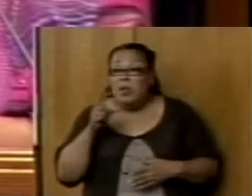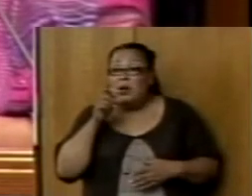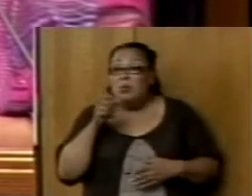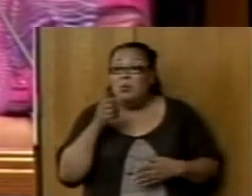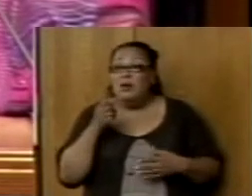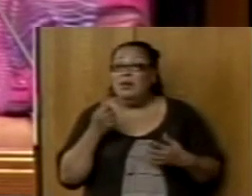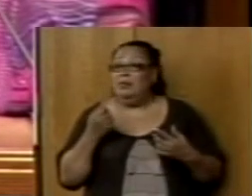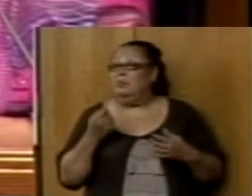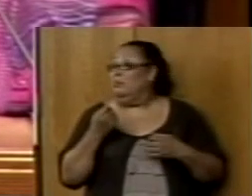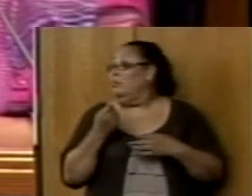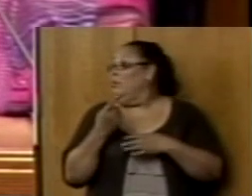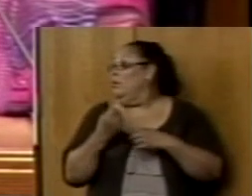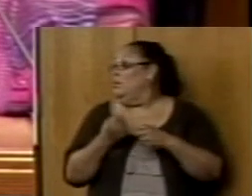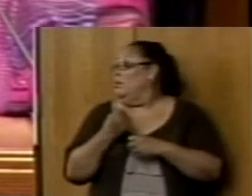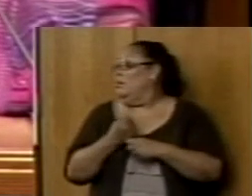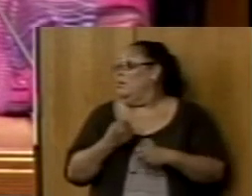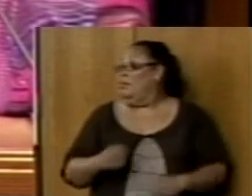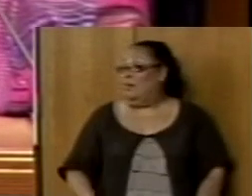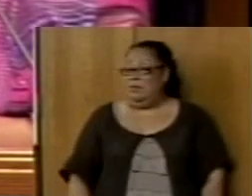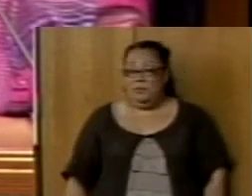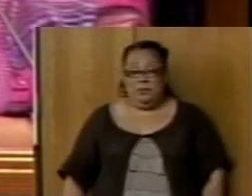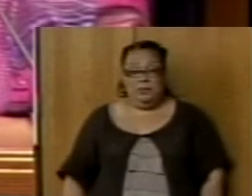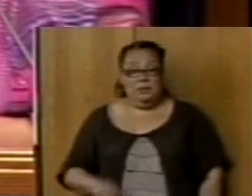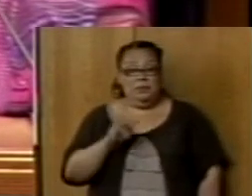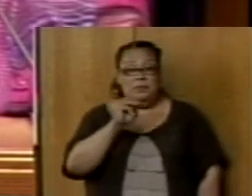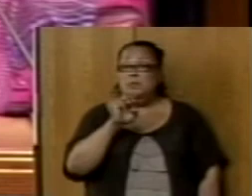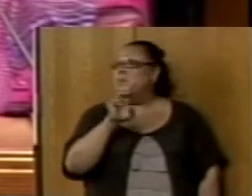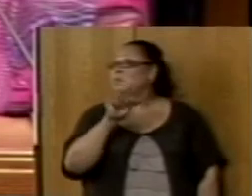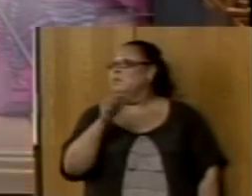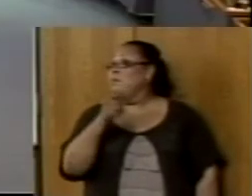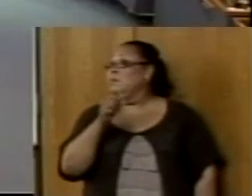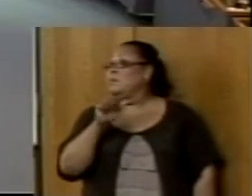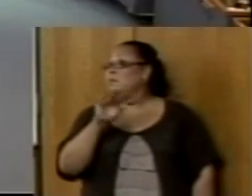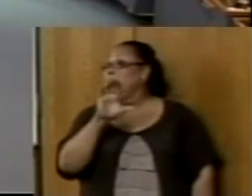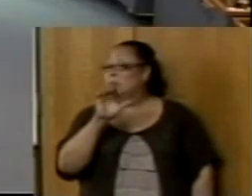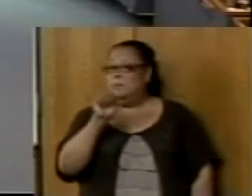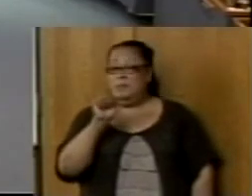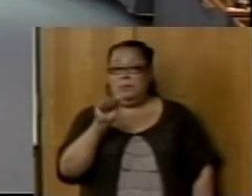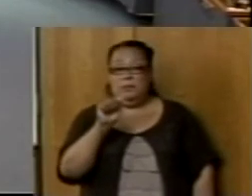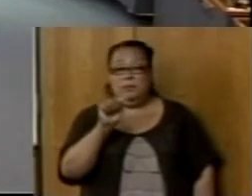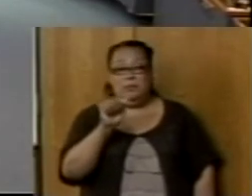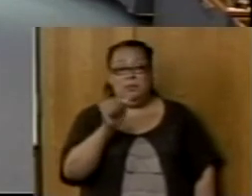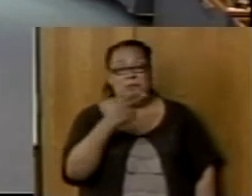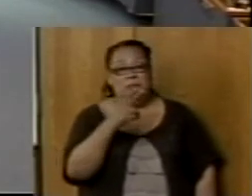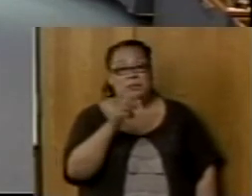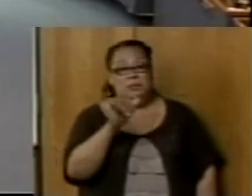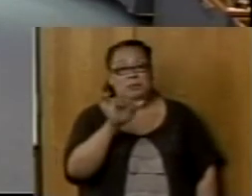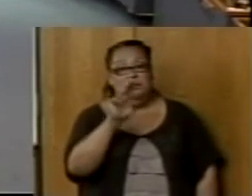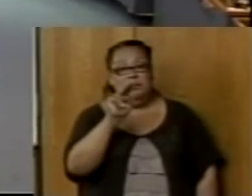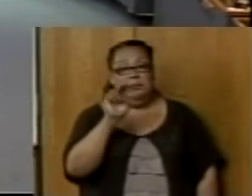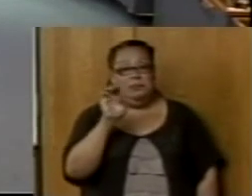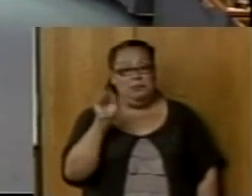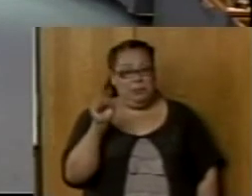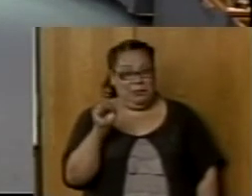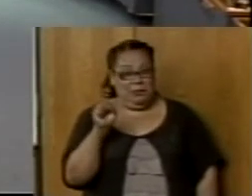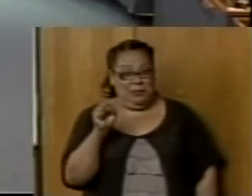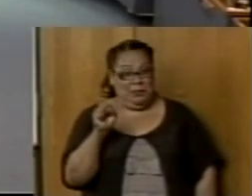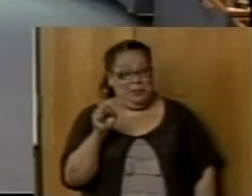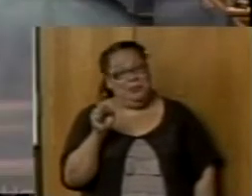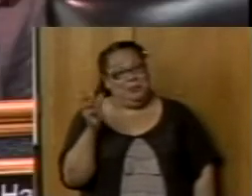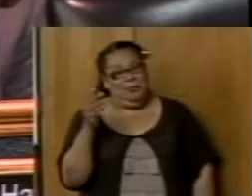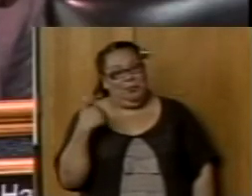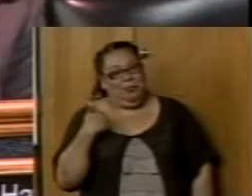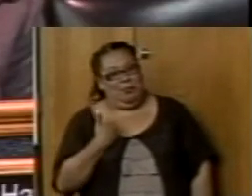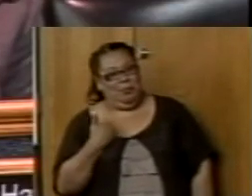had it last year? But Mr. Garcia? Or I'm sorry, Mr. Haynes? Sorry. Thank